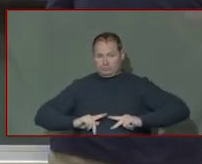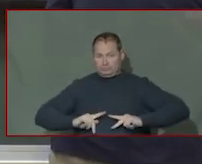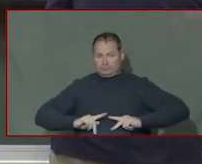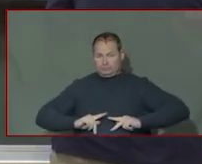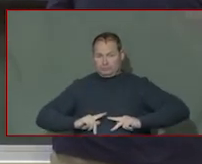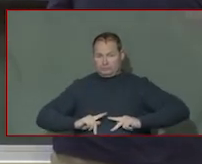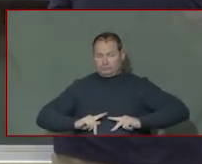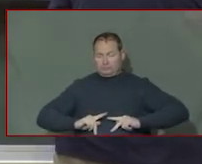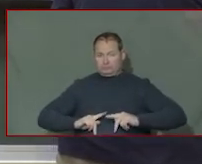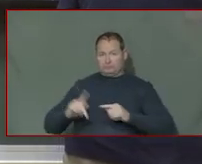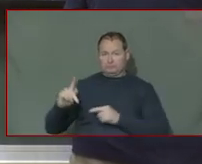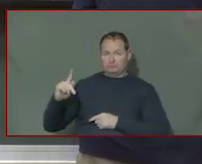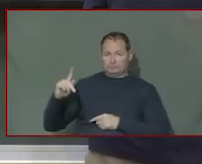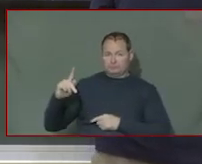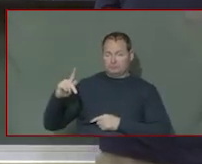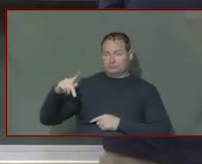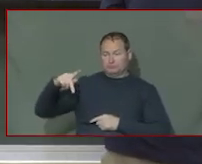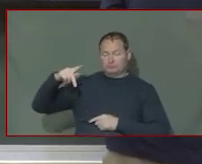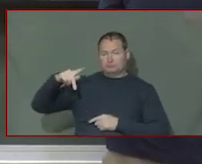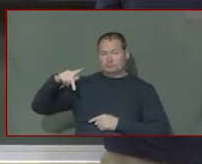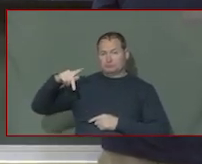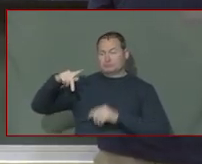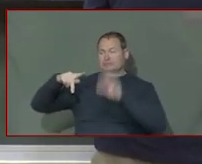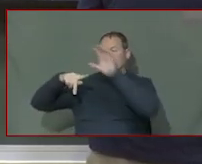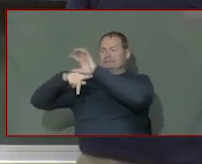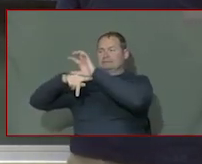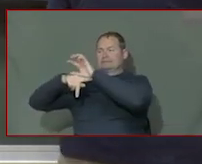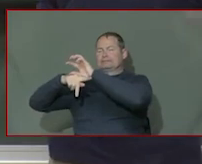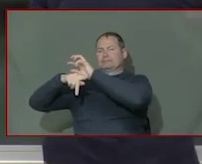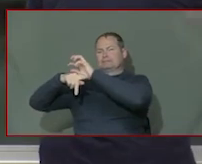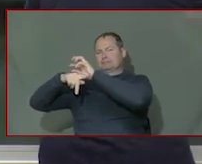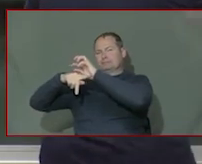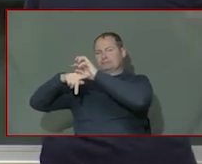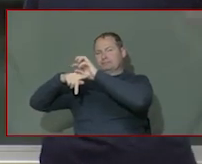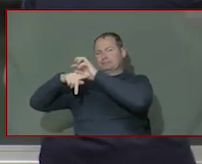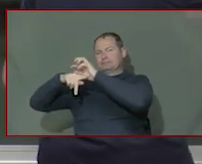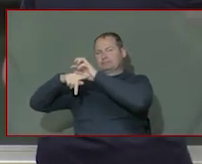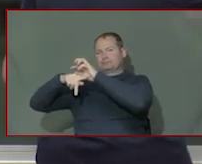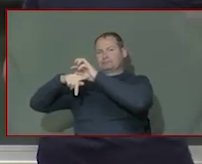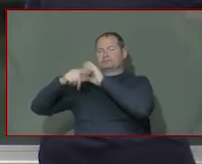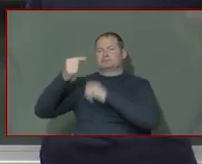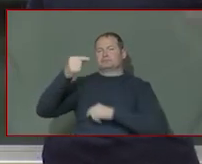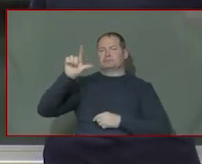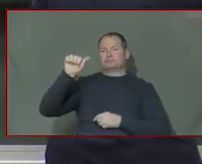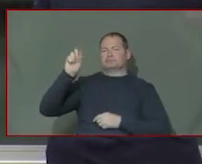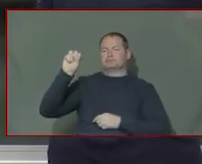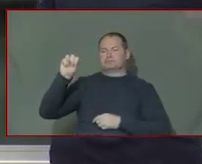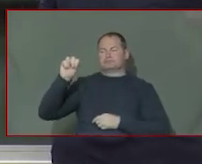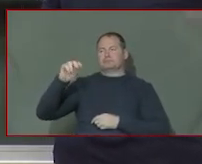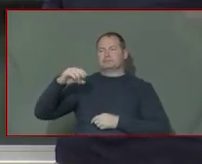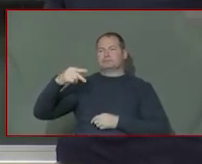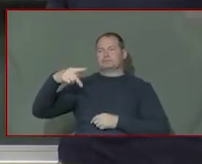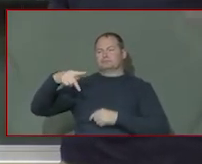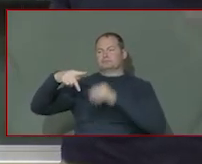is this organ here. But on top of the kidney sits a gland called the